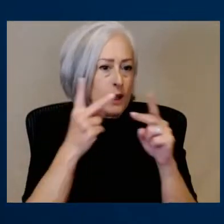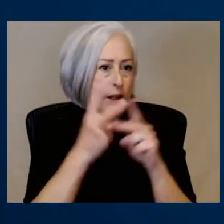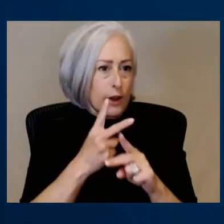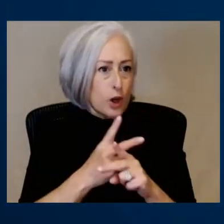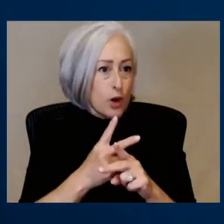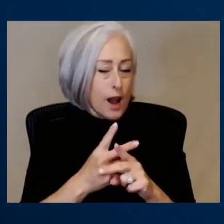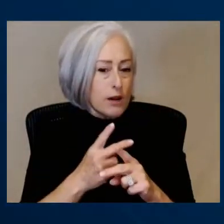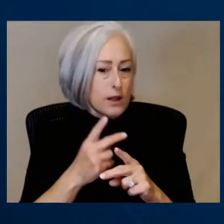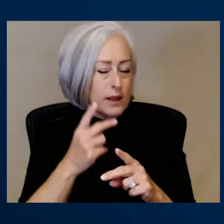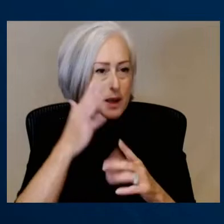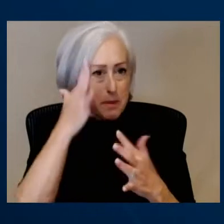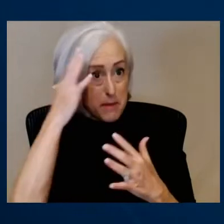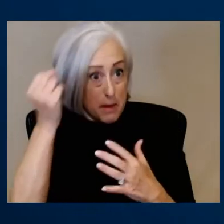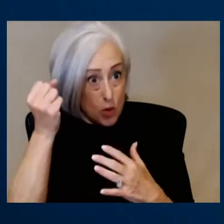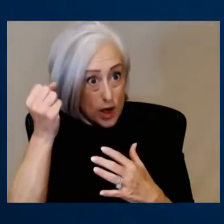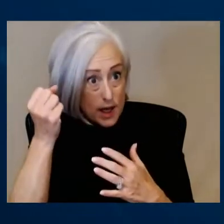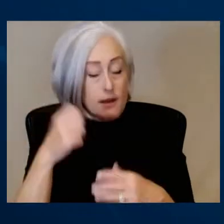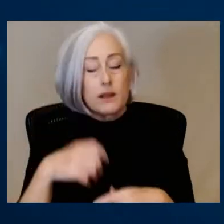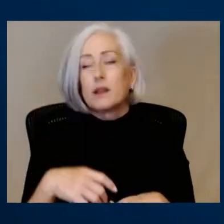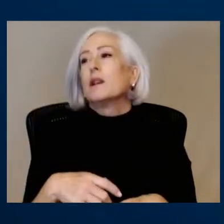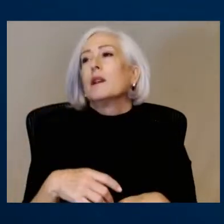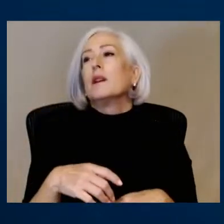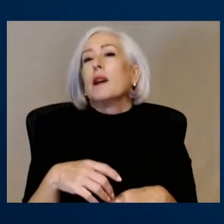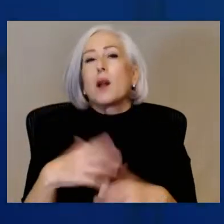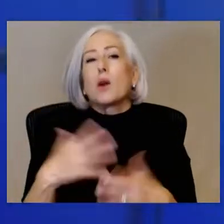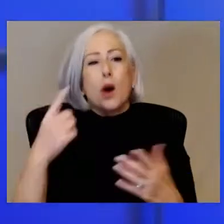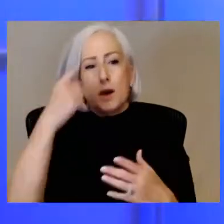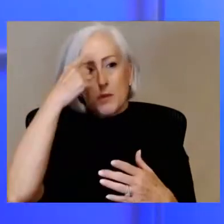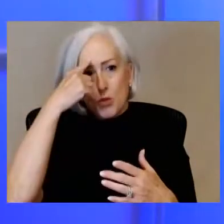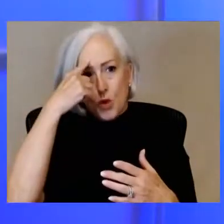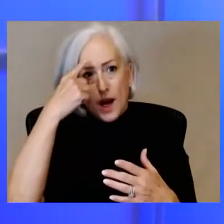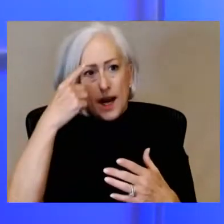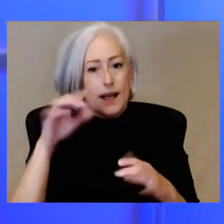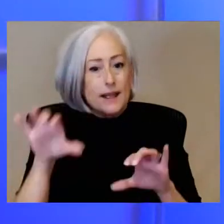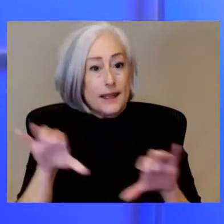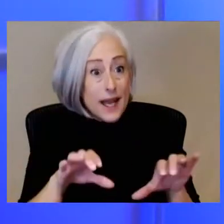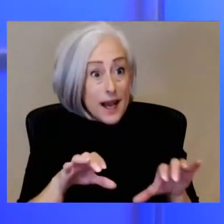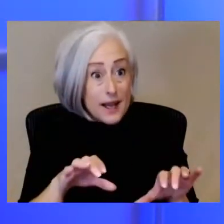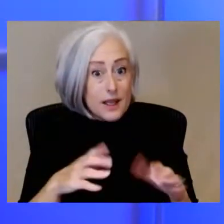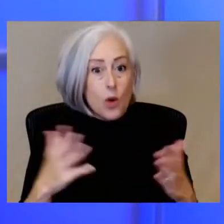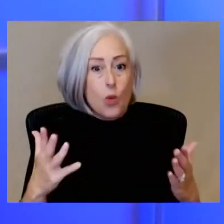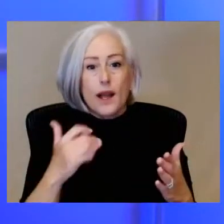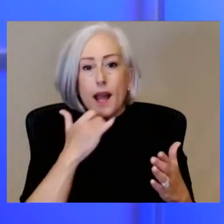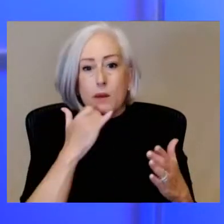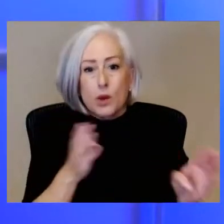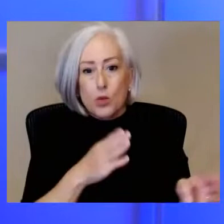also the other things that the brain does and the other things that can go wrong in Alzheimer's disease. So organizing and planning,